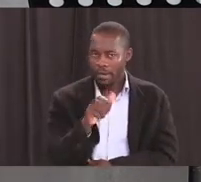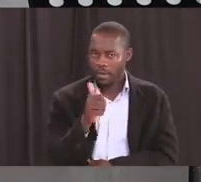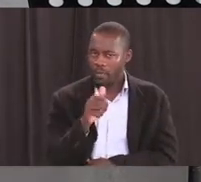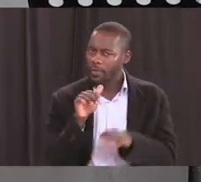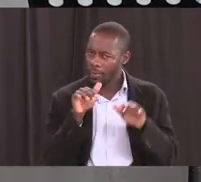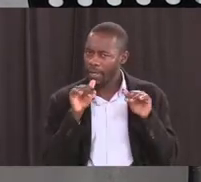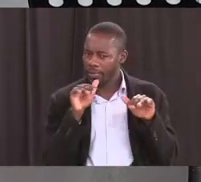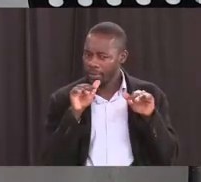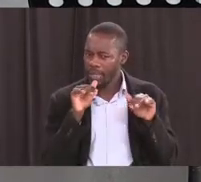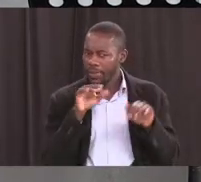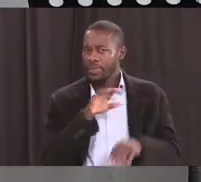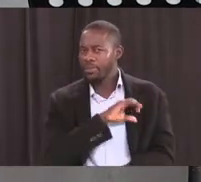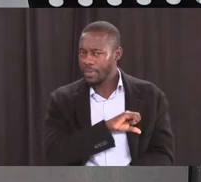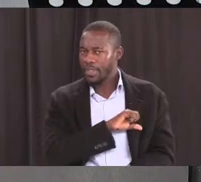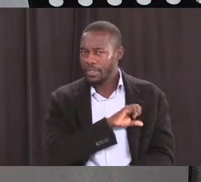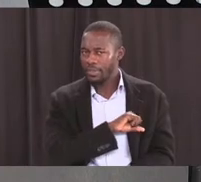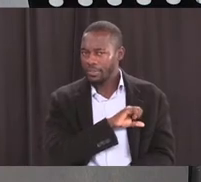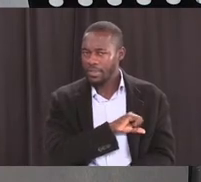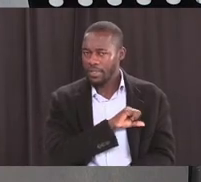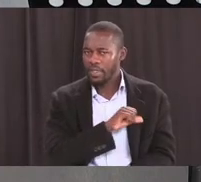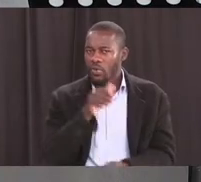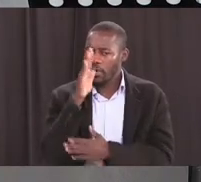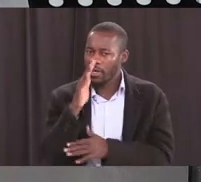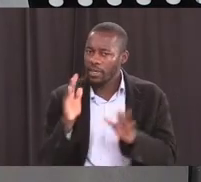not the right time for you.